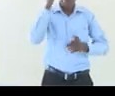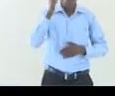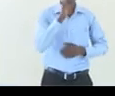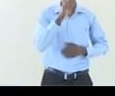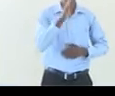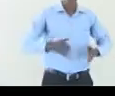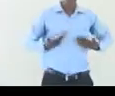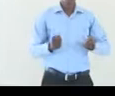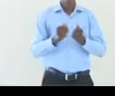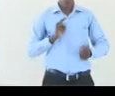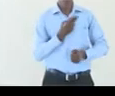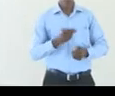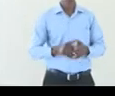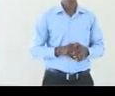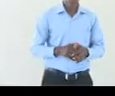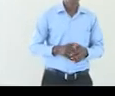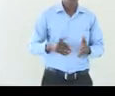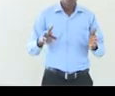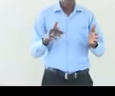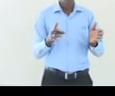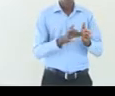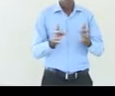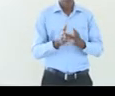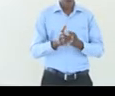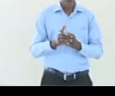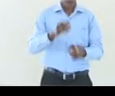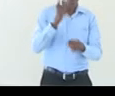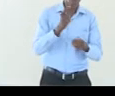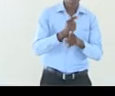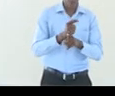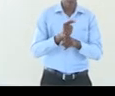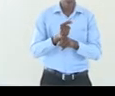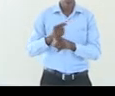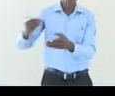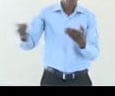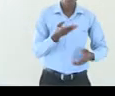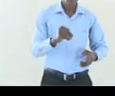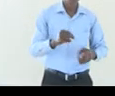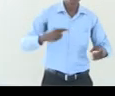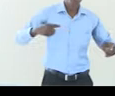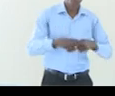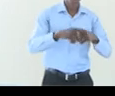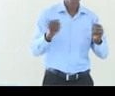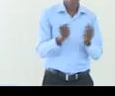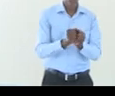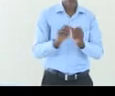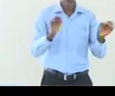Jesus' tolerance brought him in conflict with the narrow-minded racial and ethnic bigots.